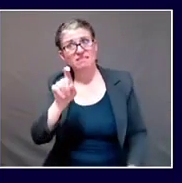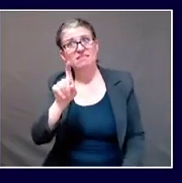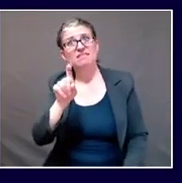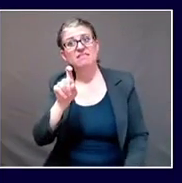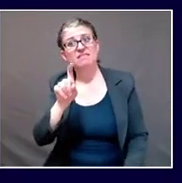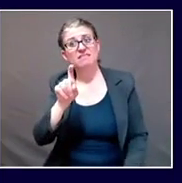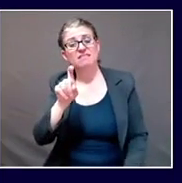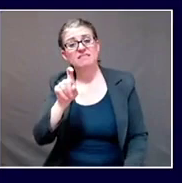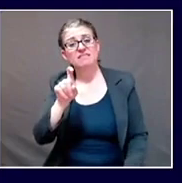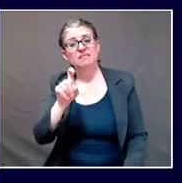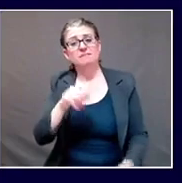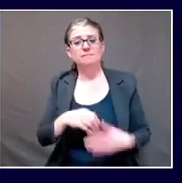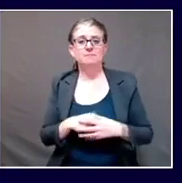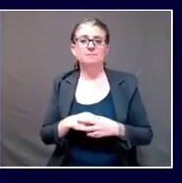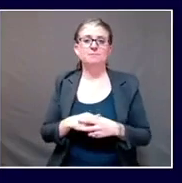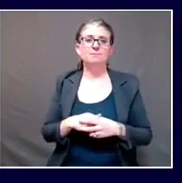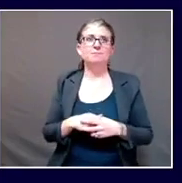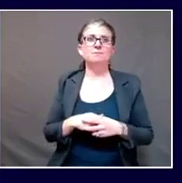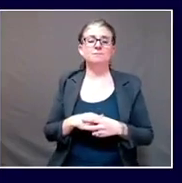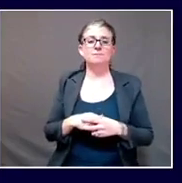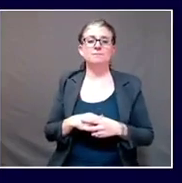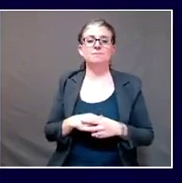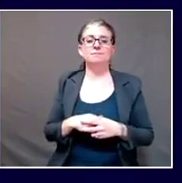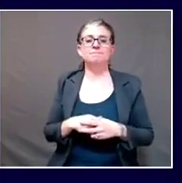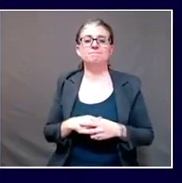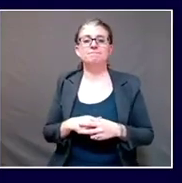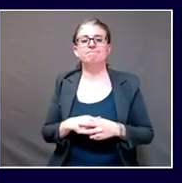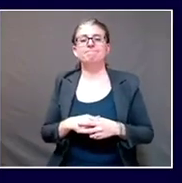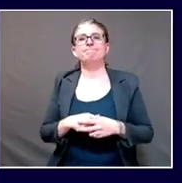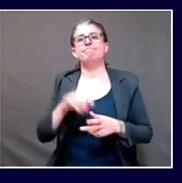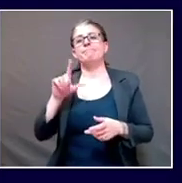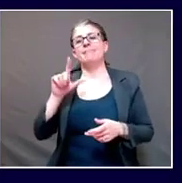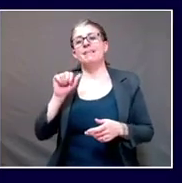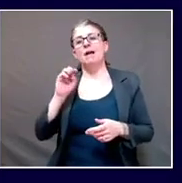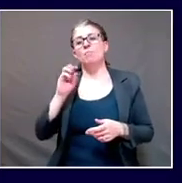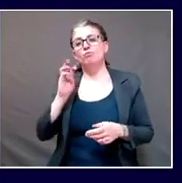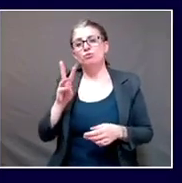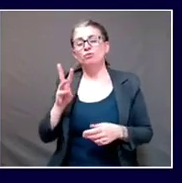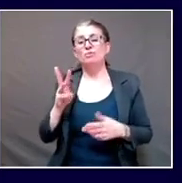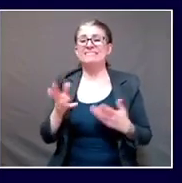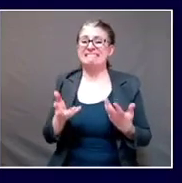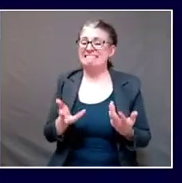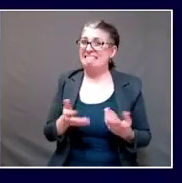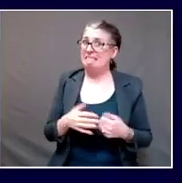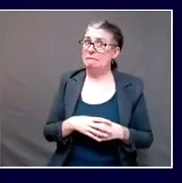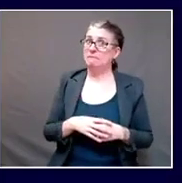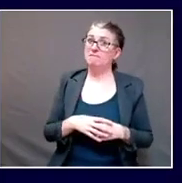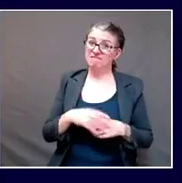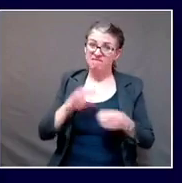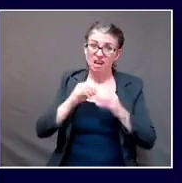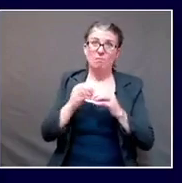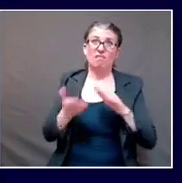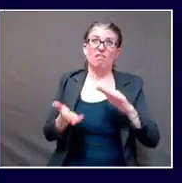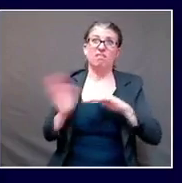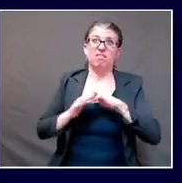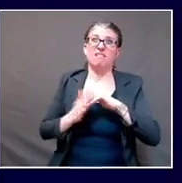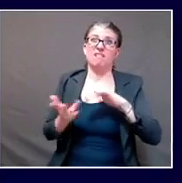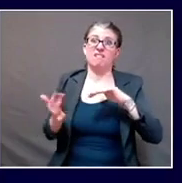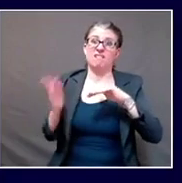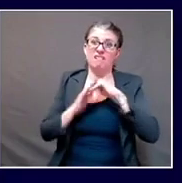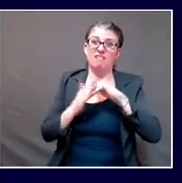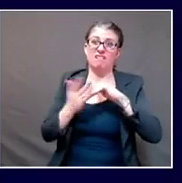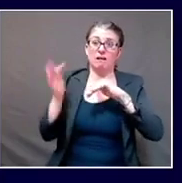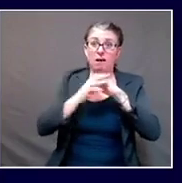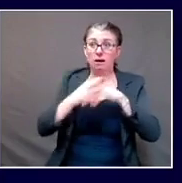rising, we have been looking hard at what our policies are, including our indoor gathering